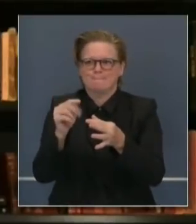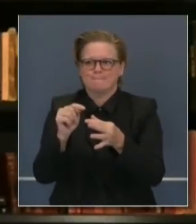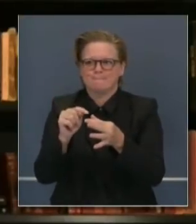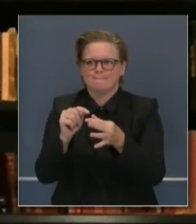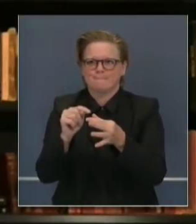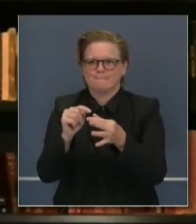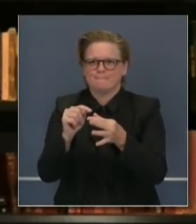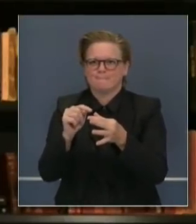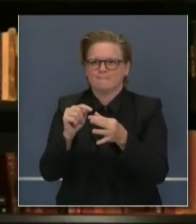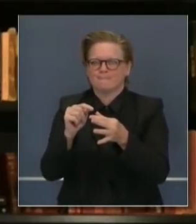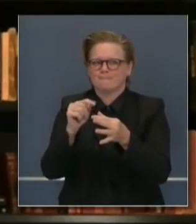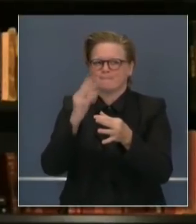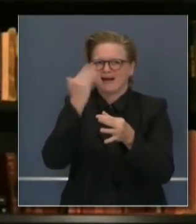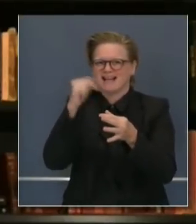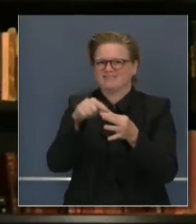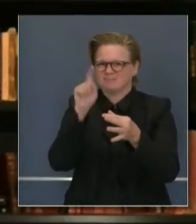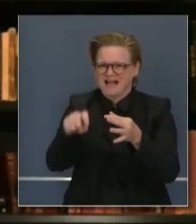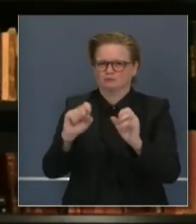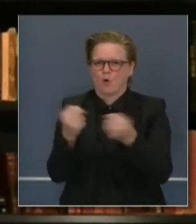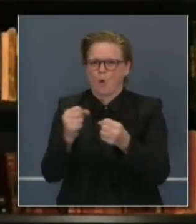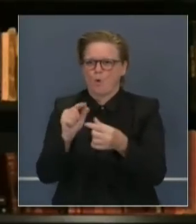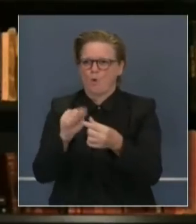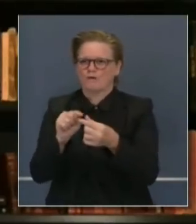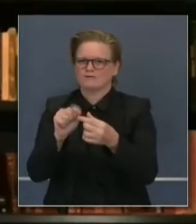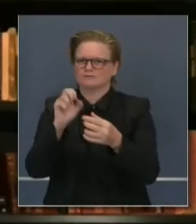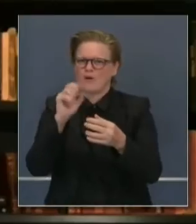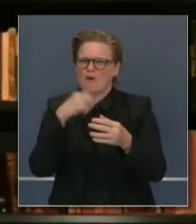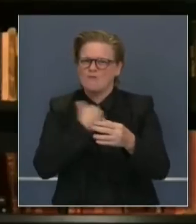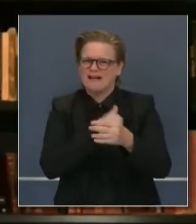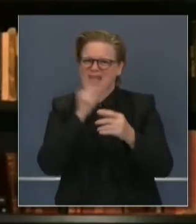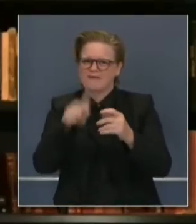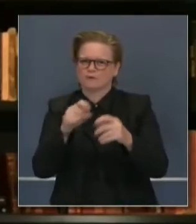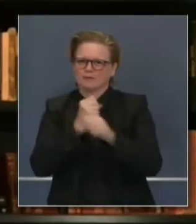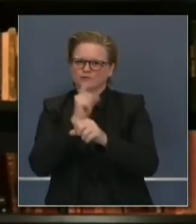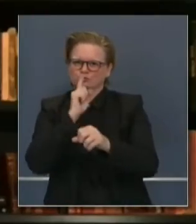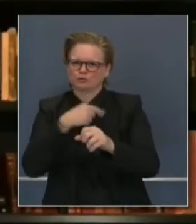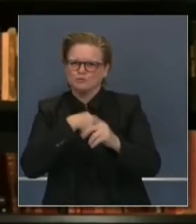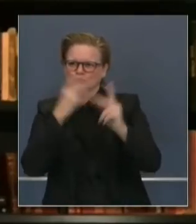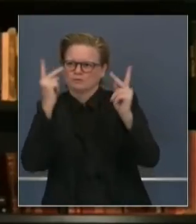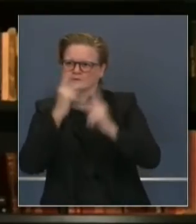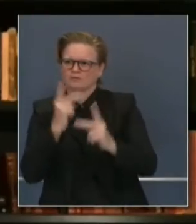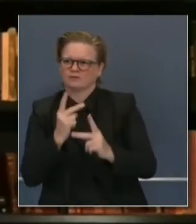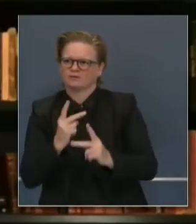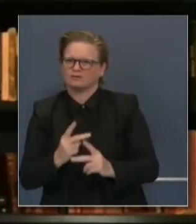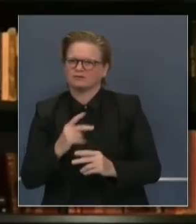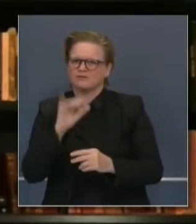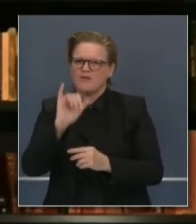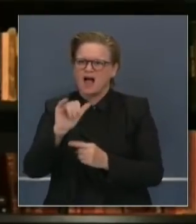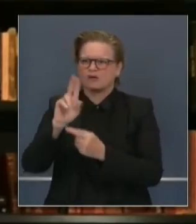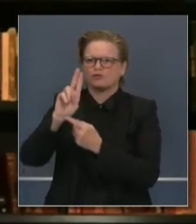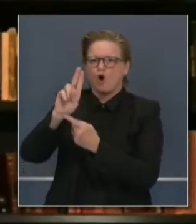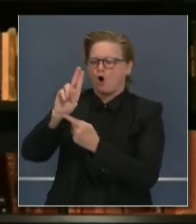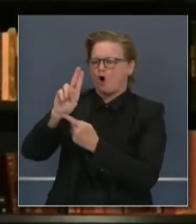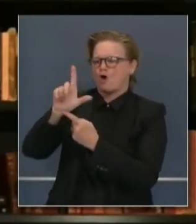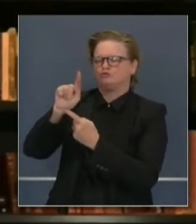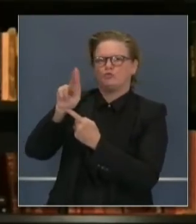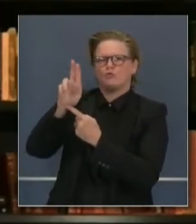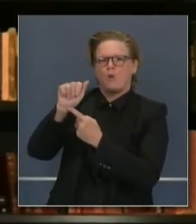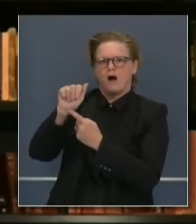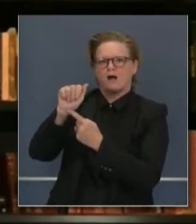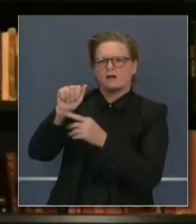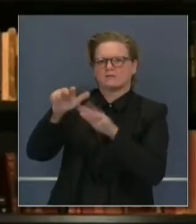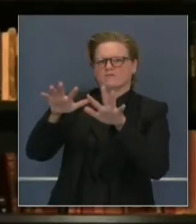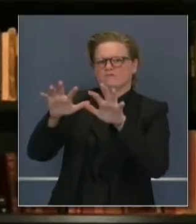is going to be a challenge. That is a struggle with these ultra low vaccines in terms of the storage requirements. Easier